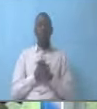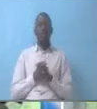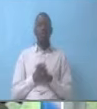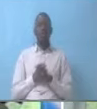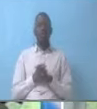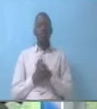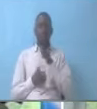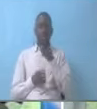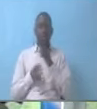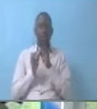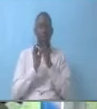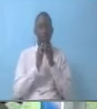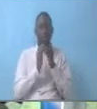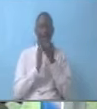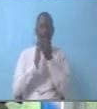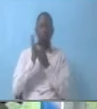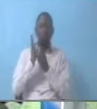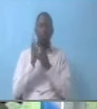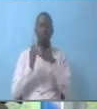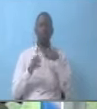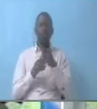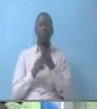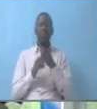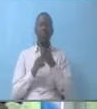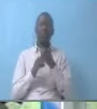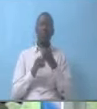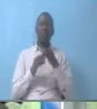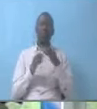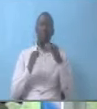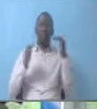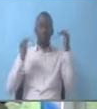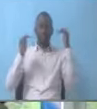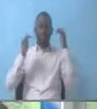You mentioned the issue of cabinet responsibility.